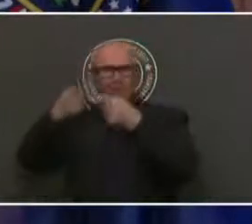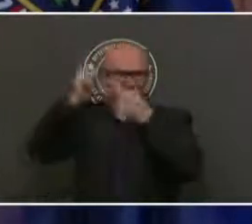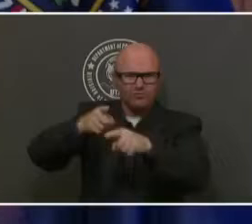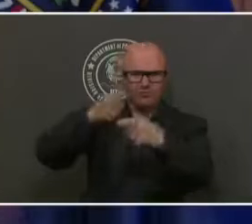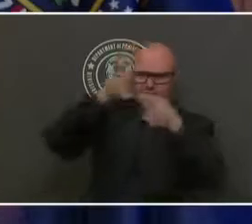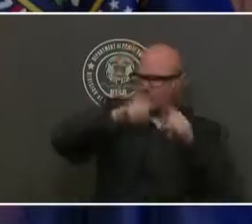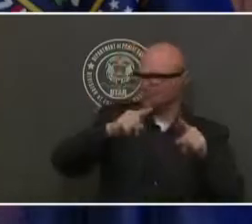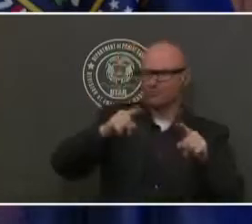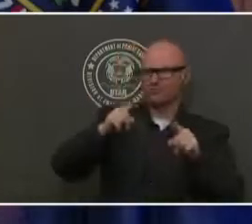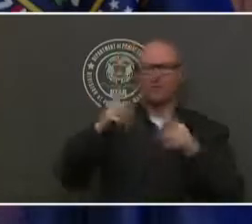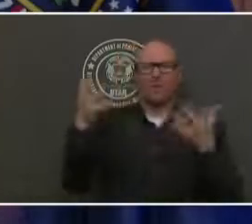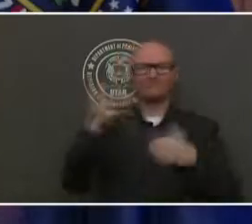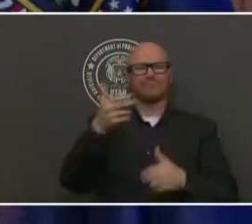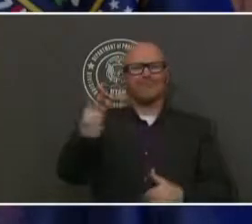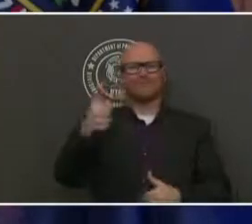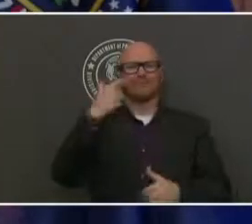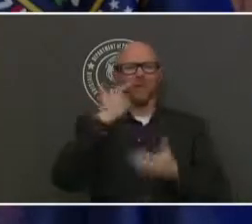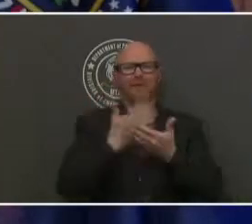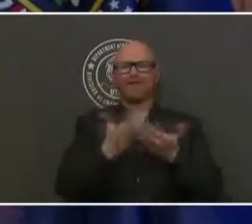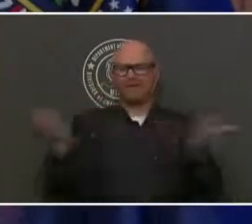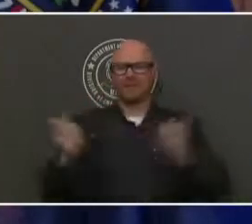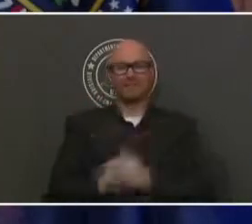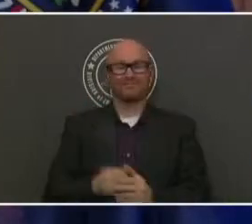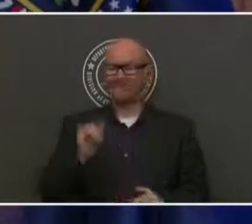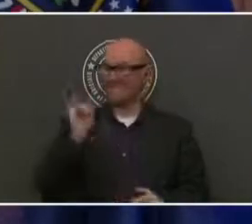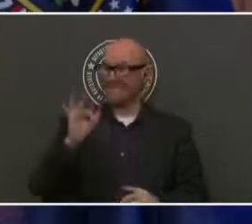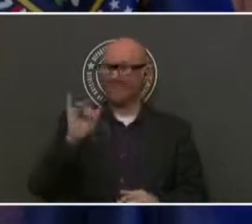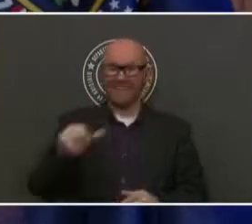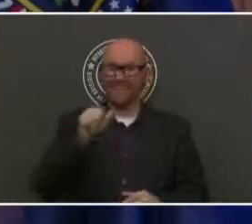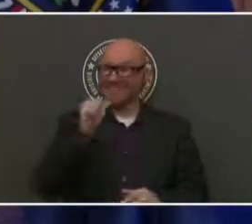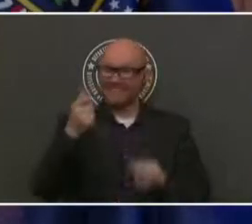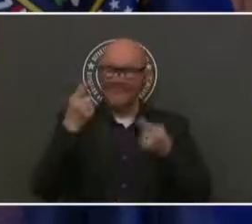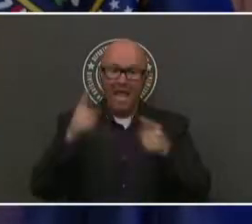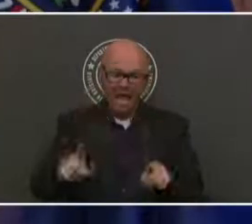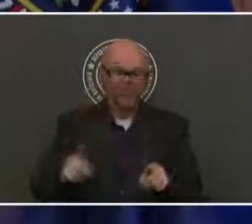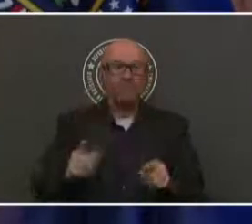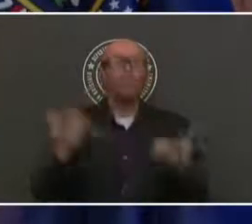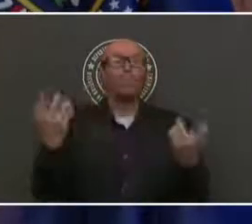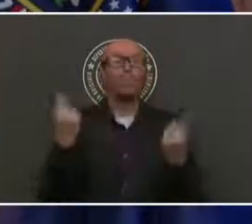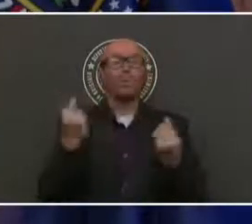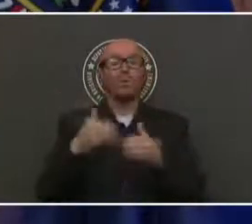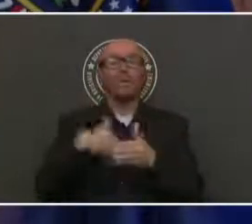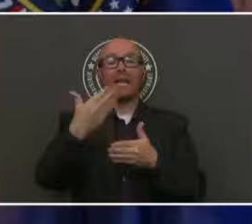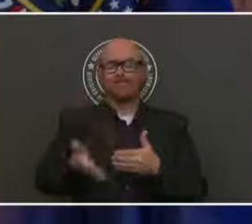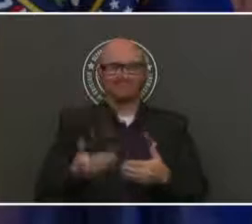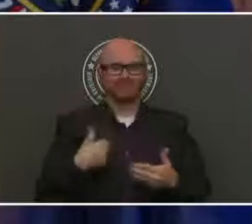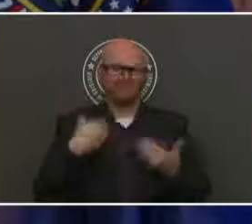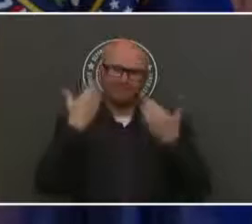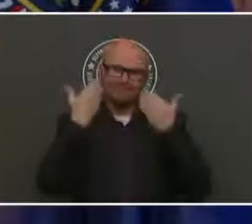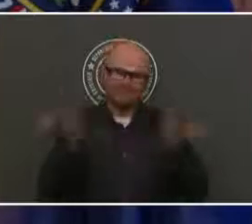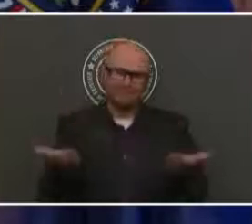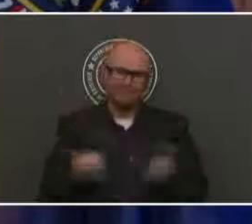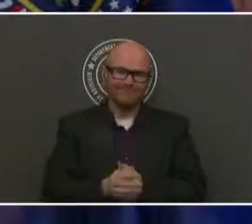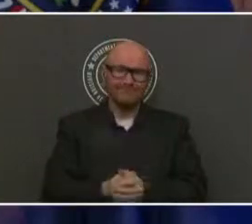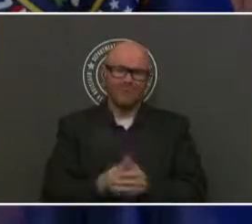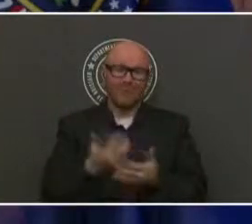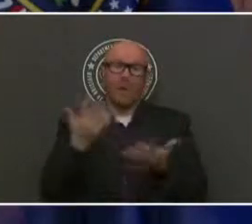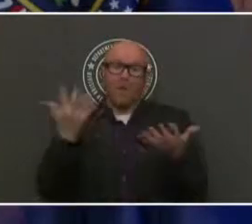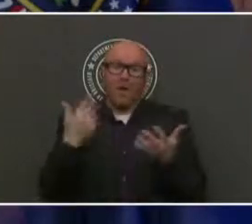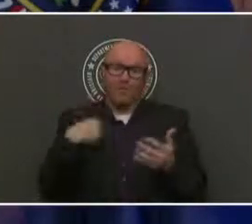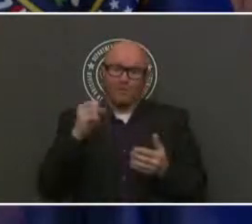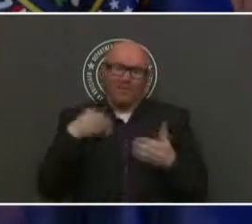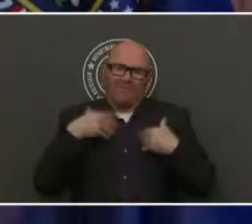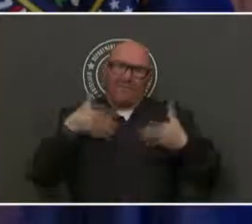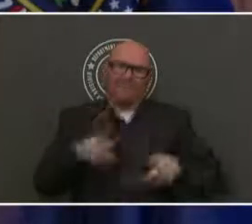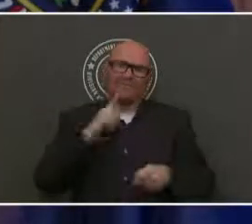happen, what do we have left? And I fear that's what we do have left. And